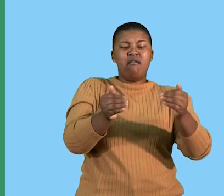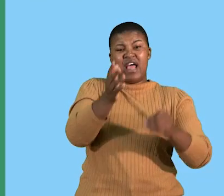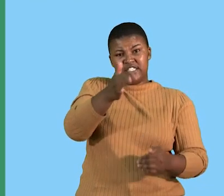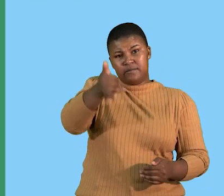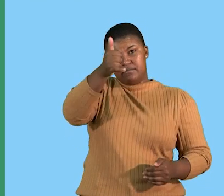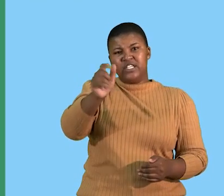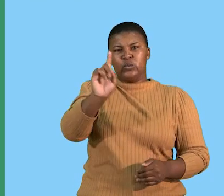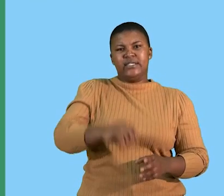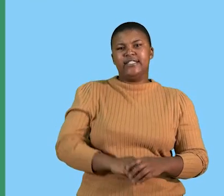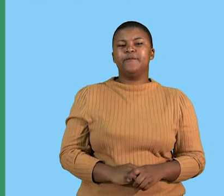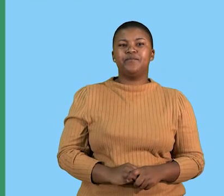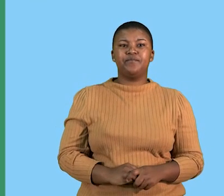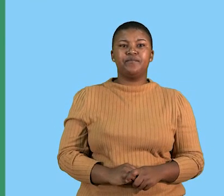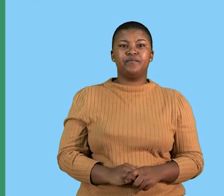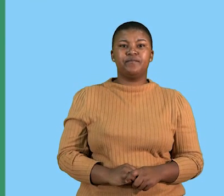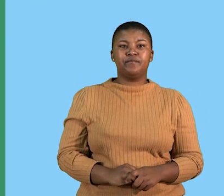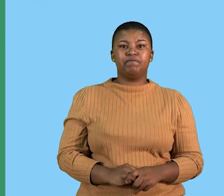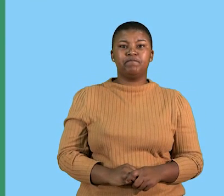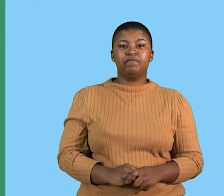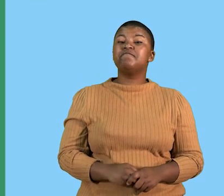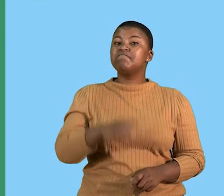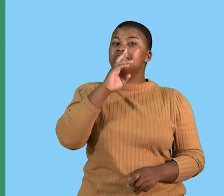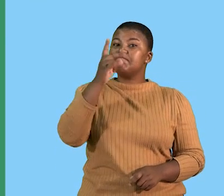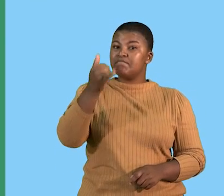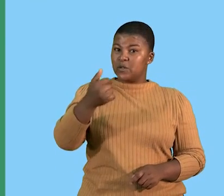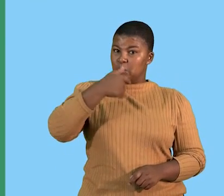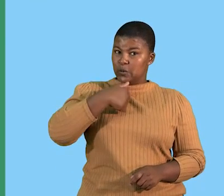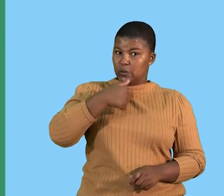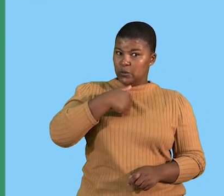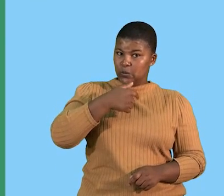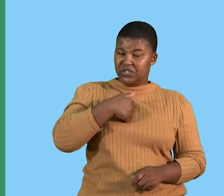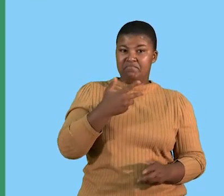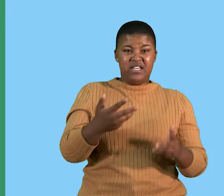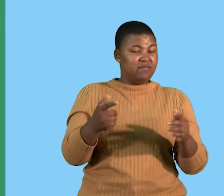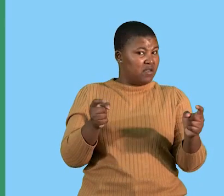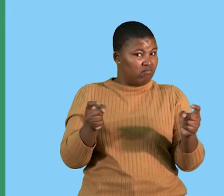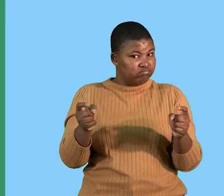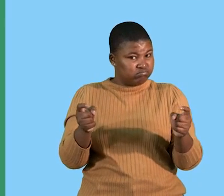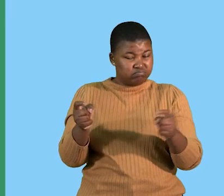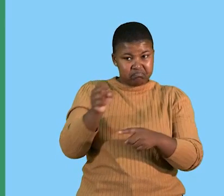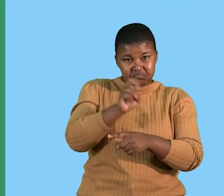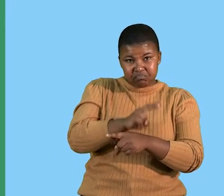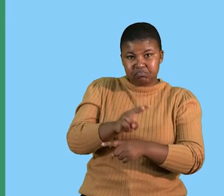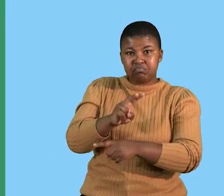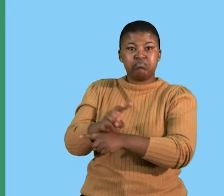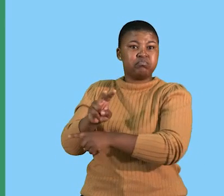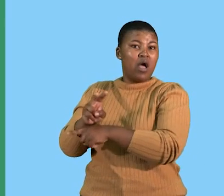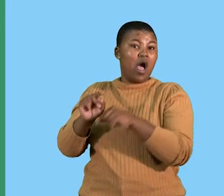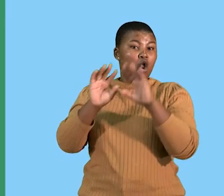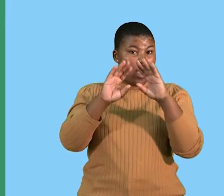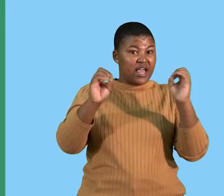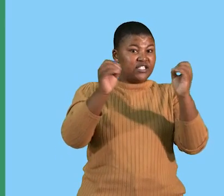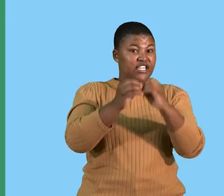Now management is when we guide and direct the organization, and leadership refers